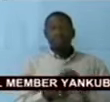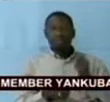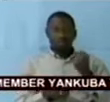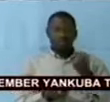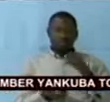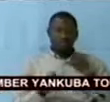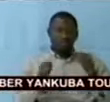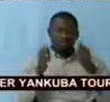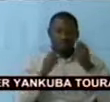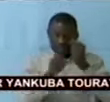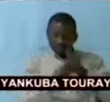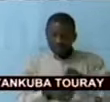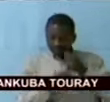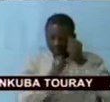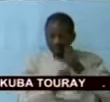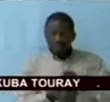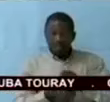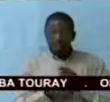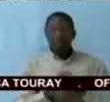see